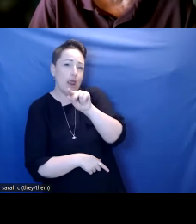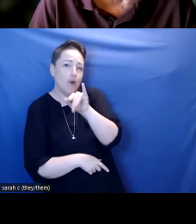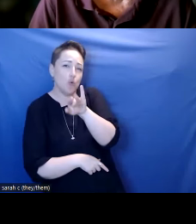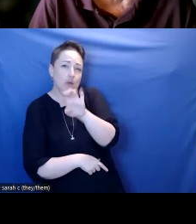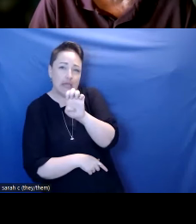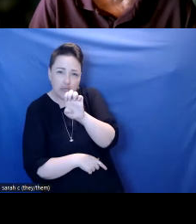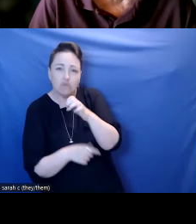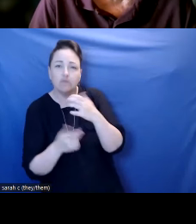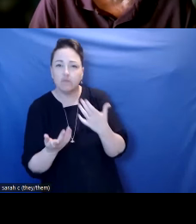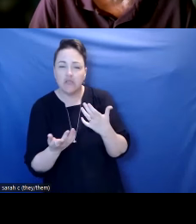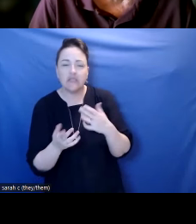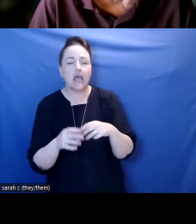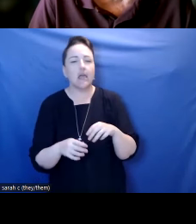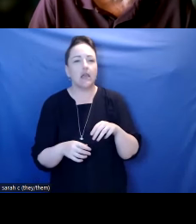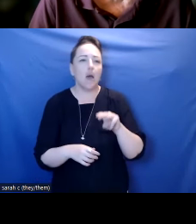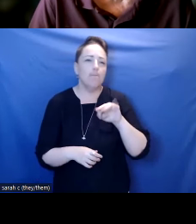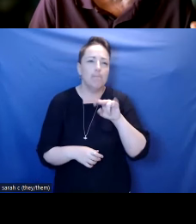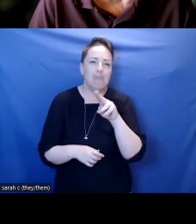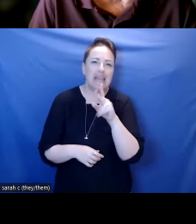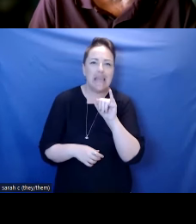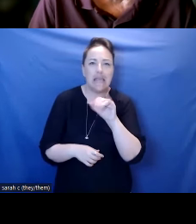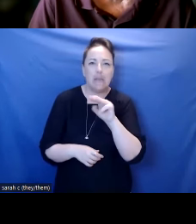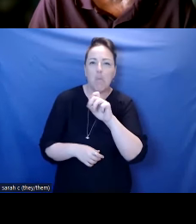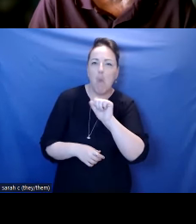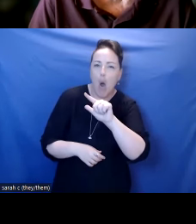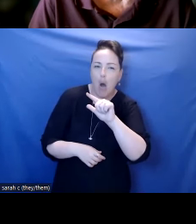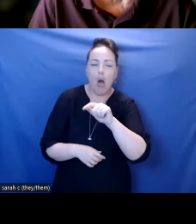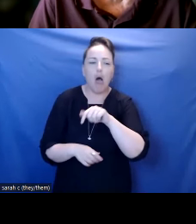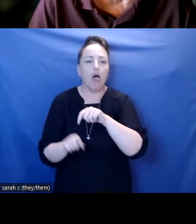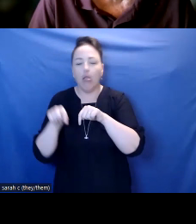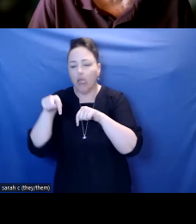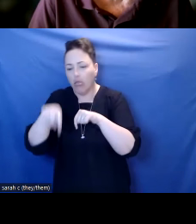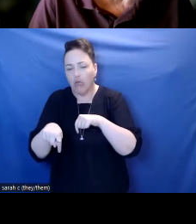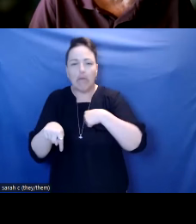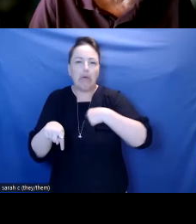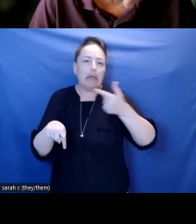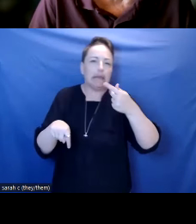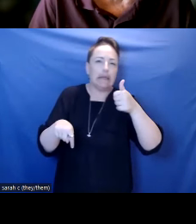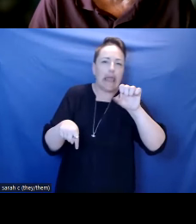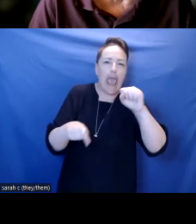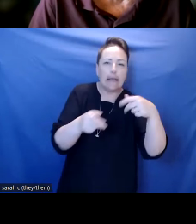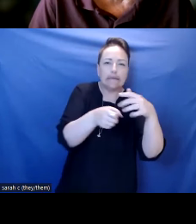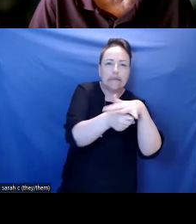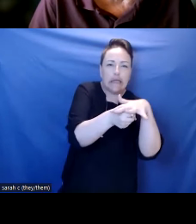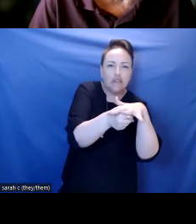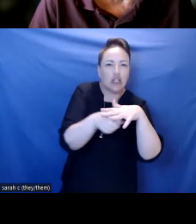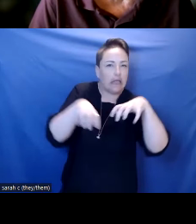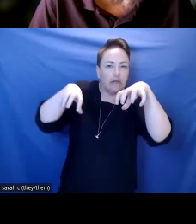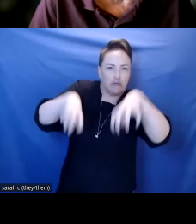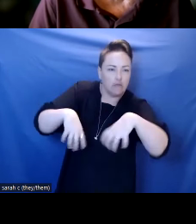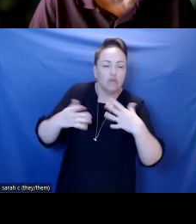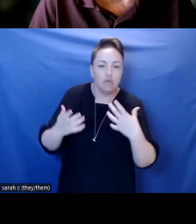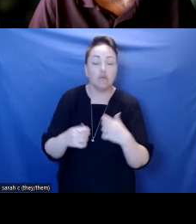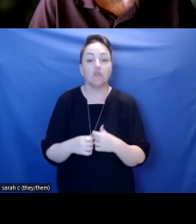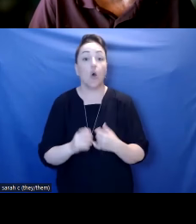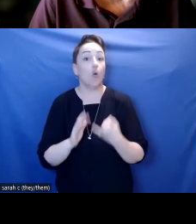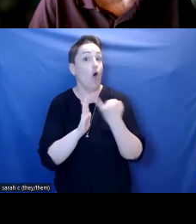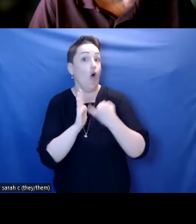sort of mall on another one. So with the artist, we worked and put this down here. And we think we went